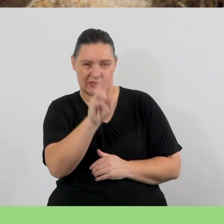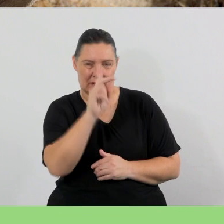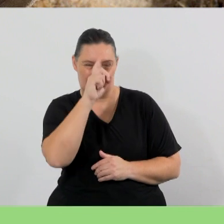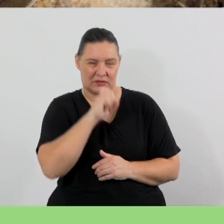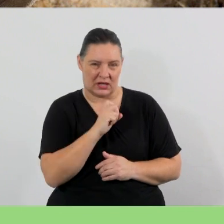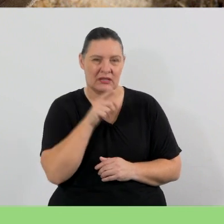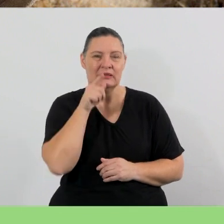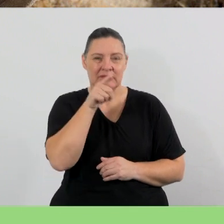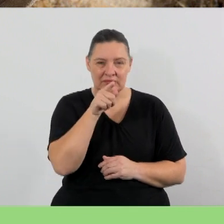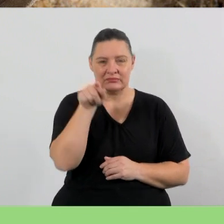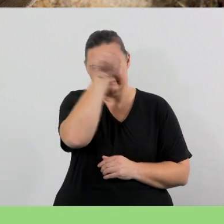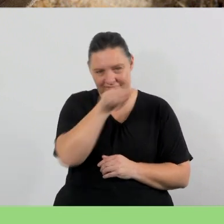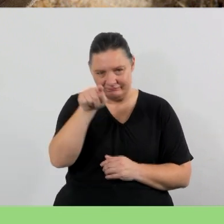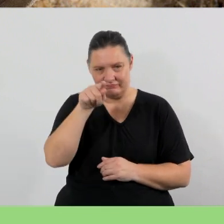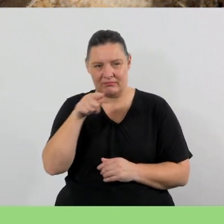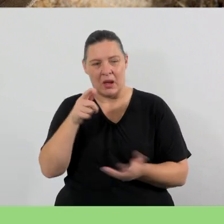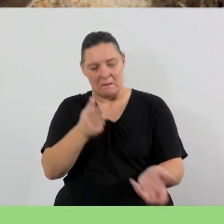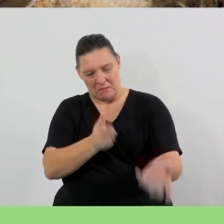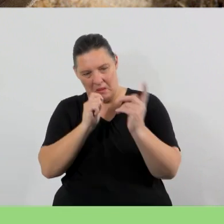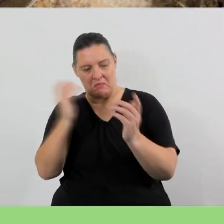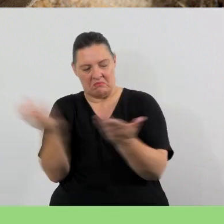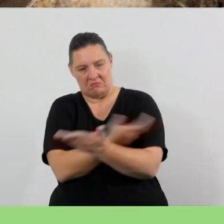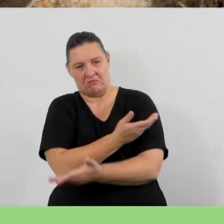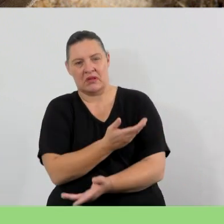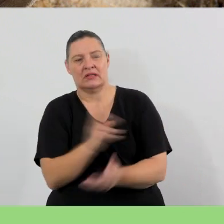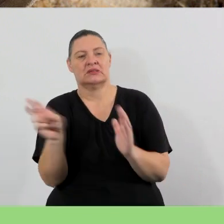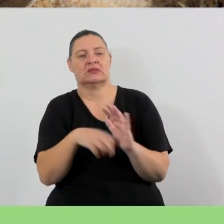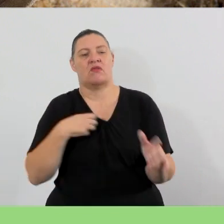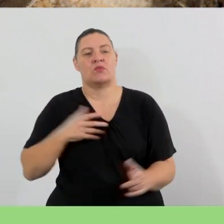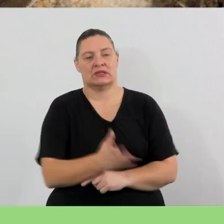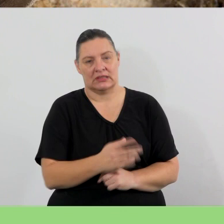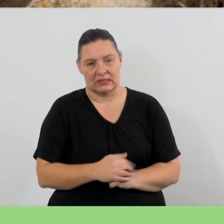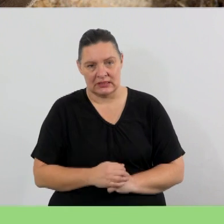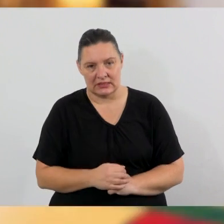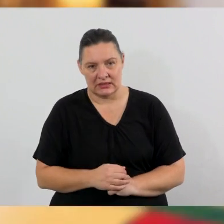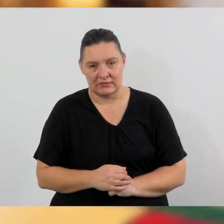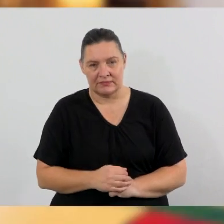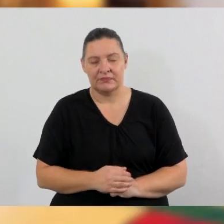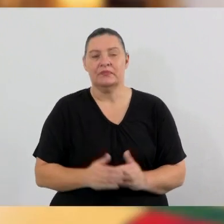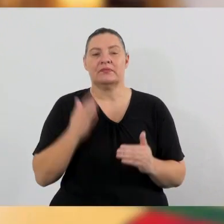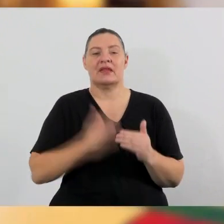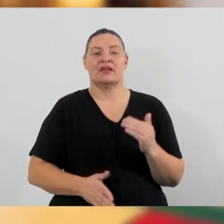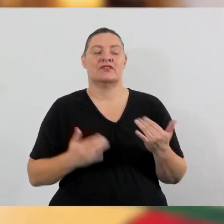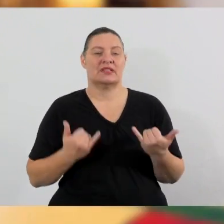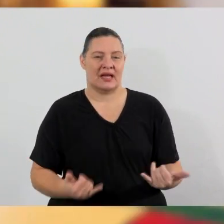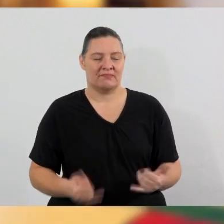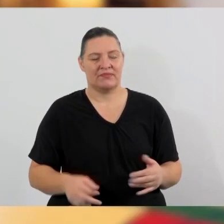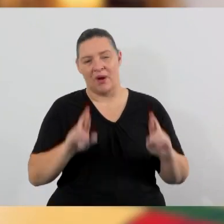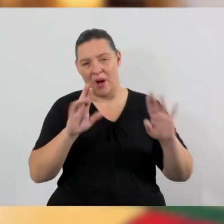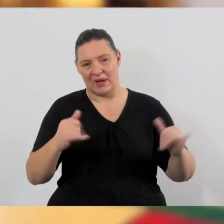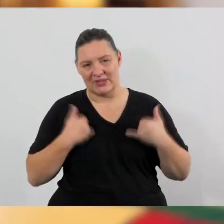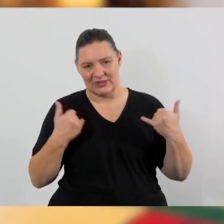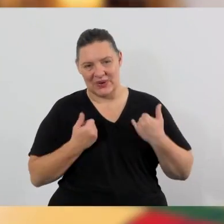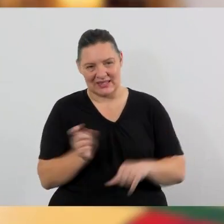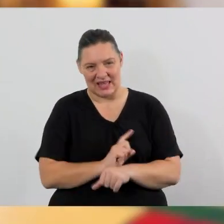also this is what they are normally being killed for, which is their horns. So we are going to end here for today. I hope you had a